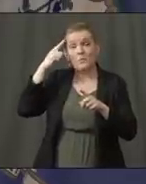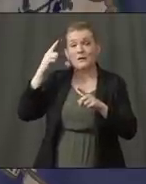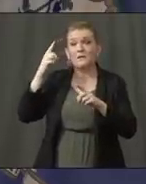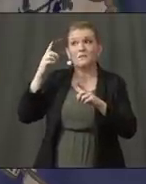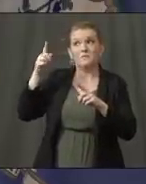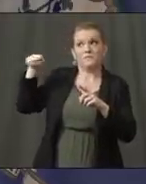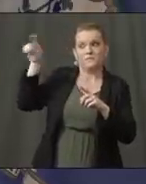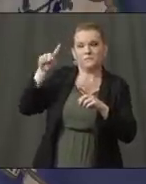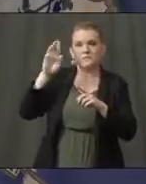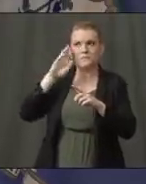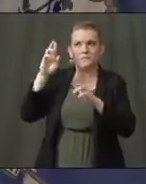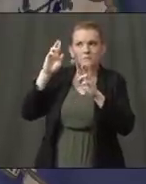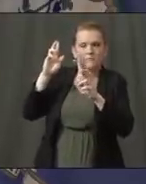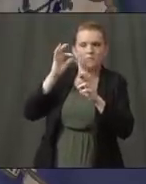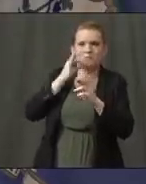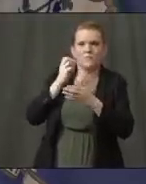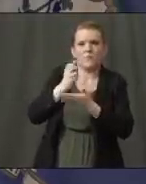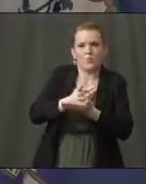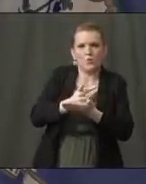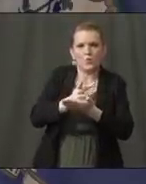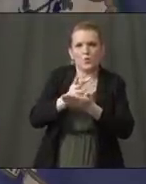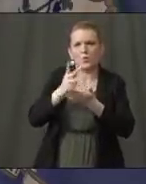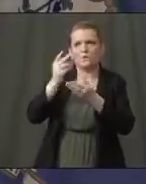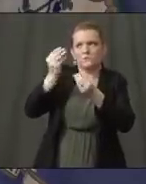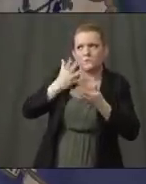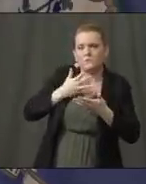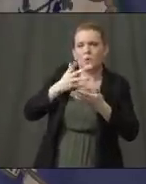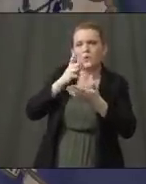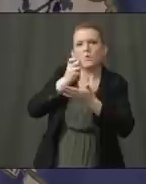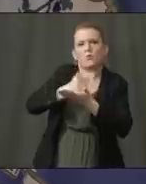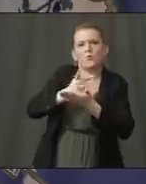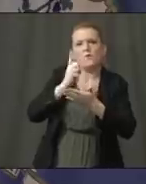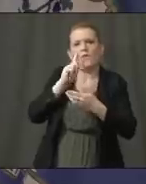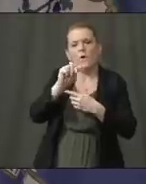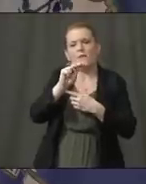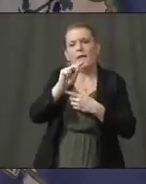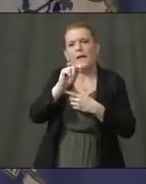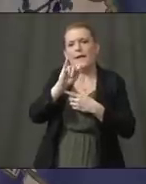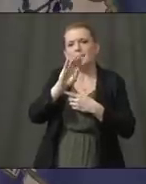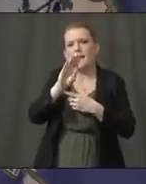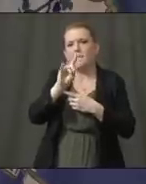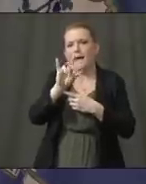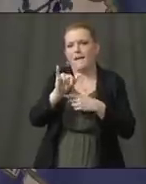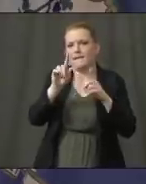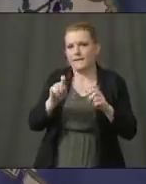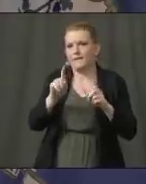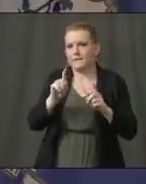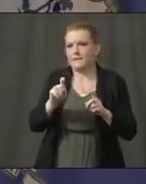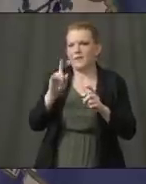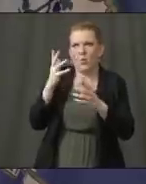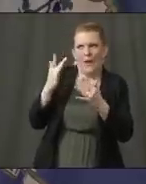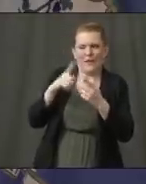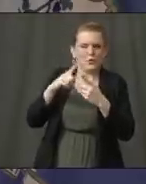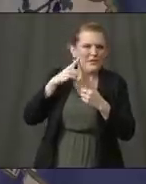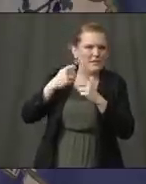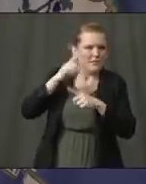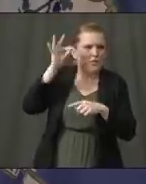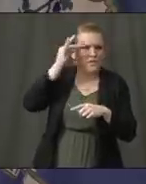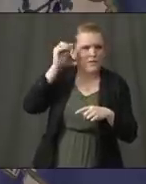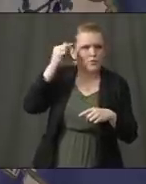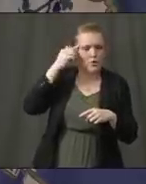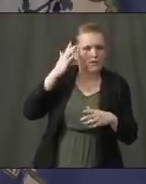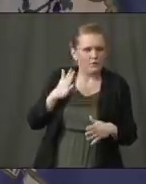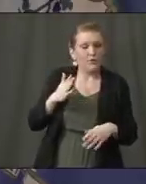those companies that are certified for the antibody testing. That's the testing that determines whether you have been infected in the